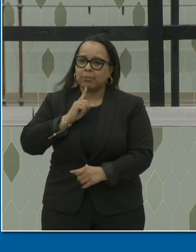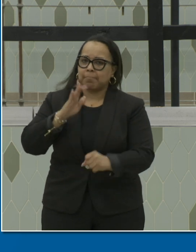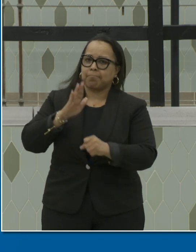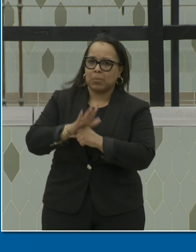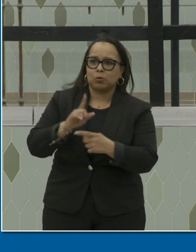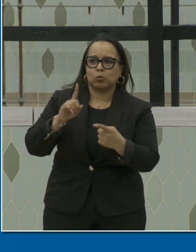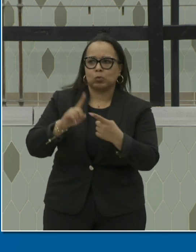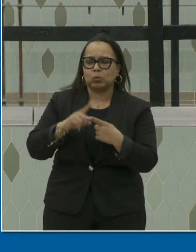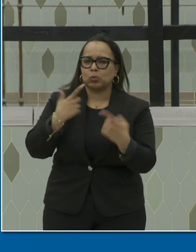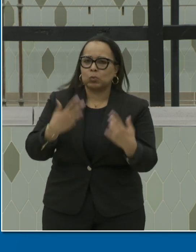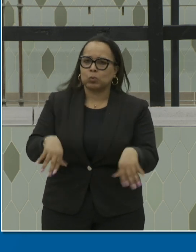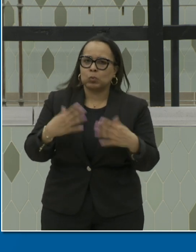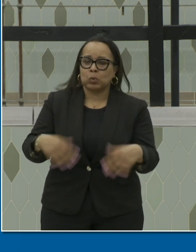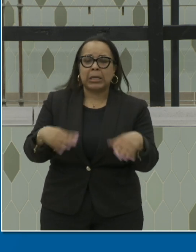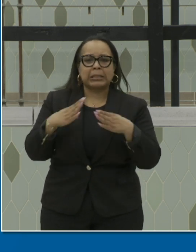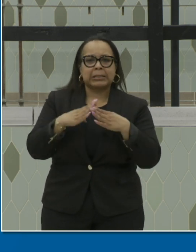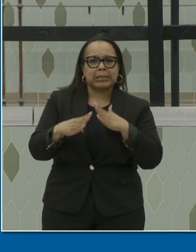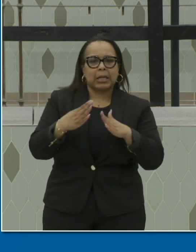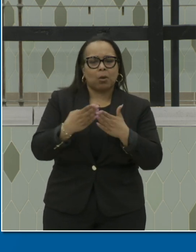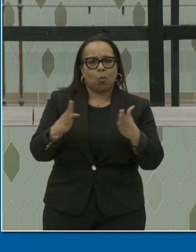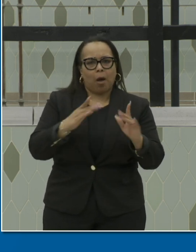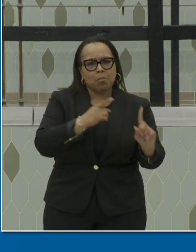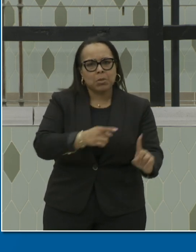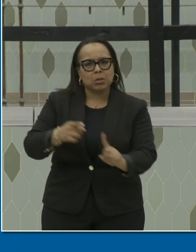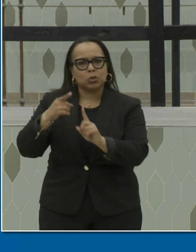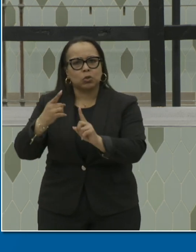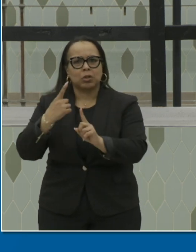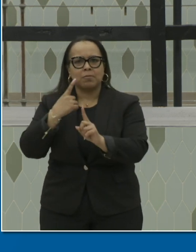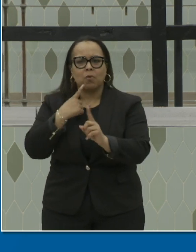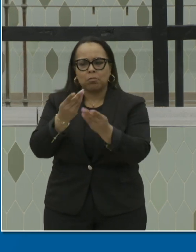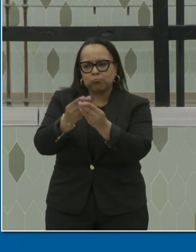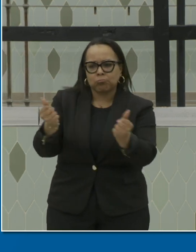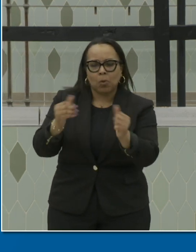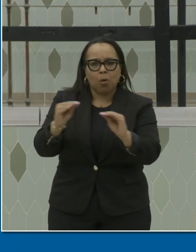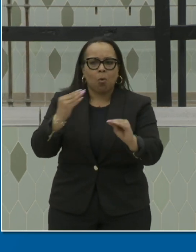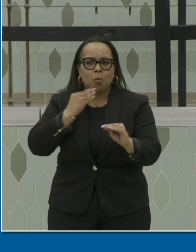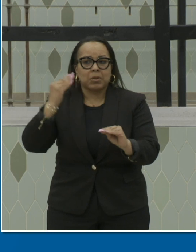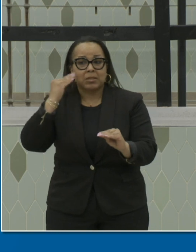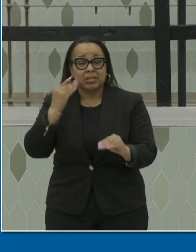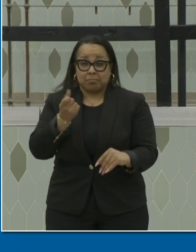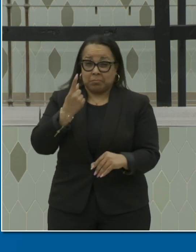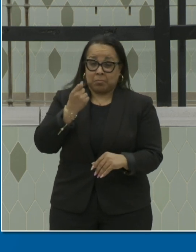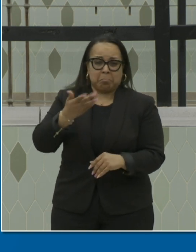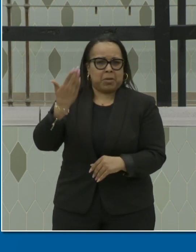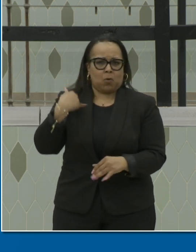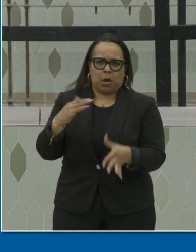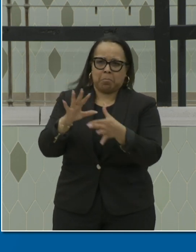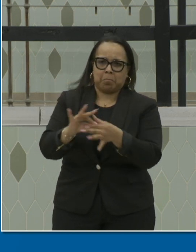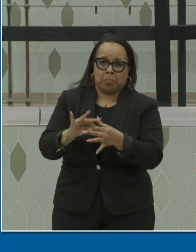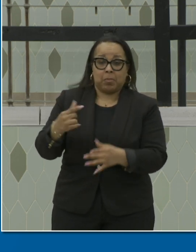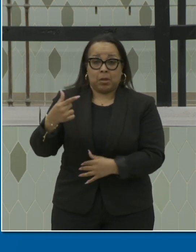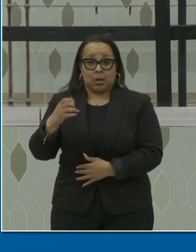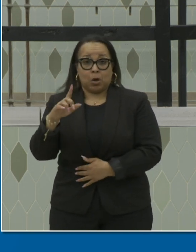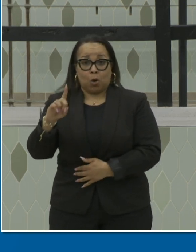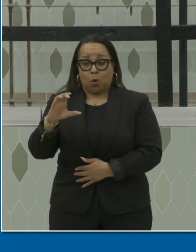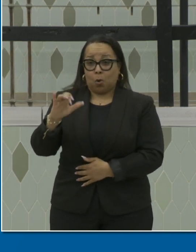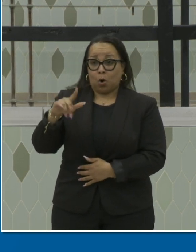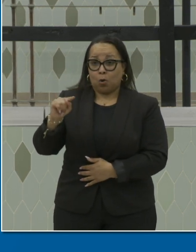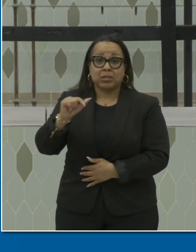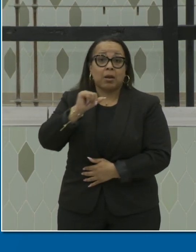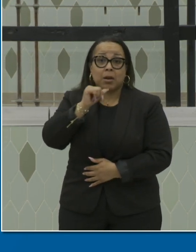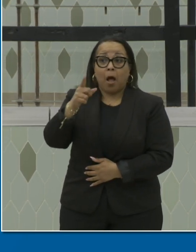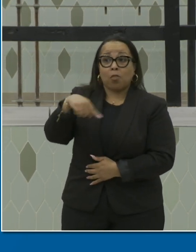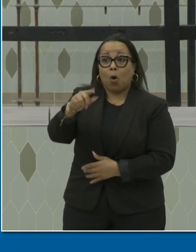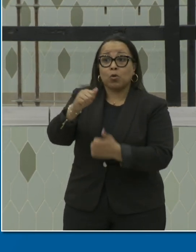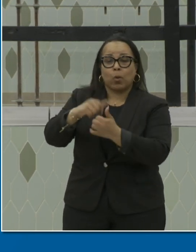the vital citywide mission of ending homelessness. And as I've said before, the Gold Coast isn't just for those